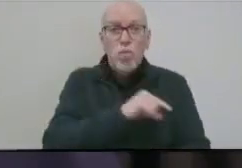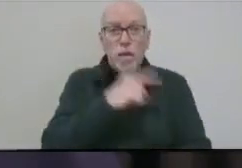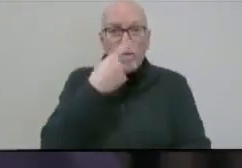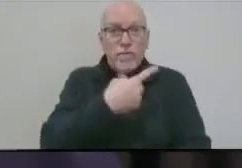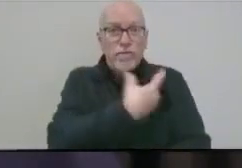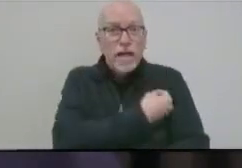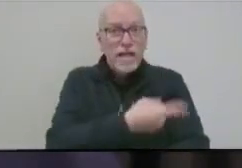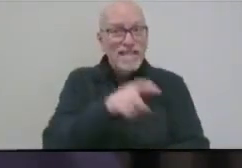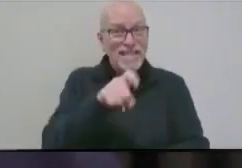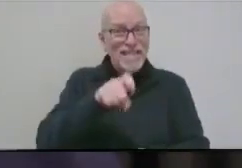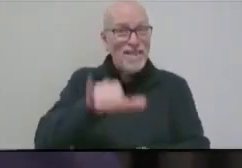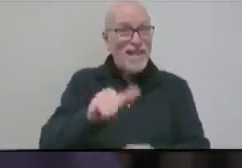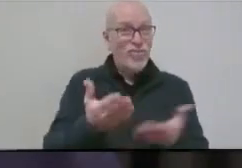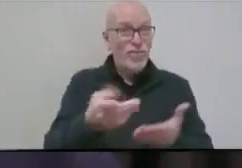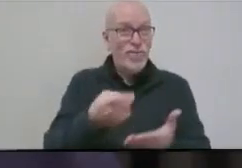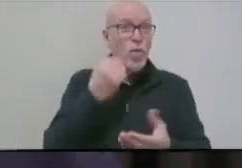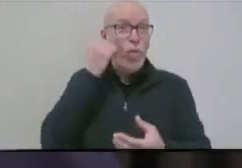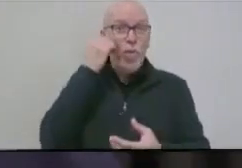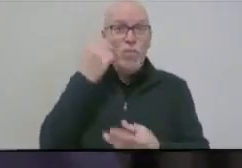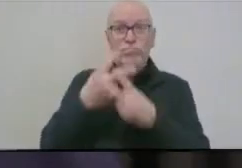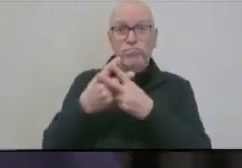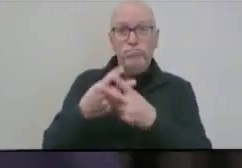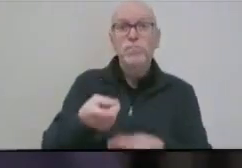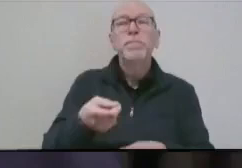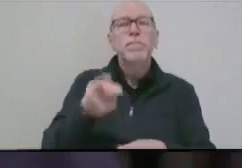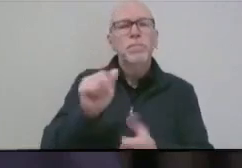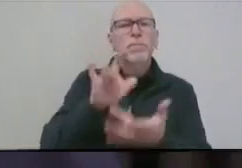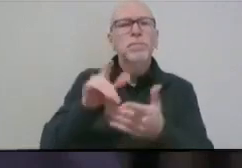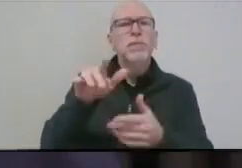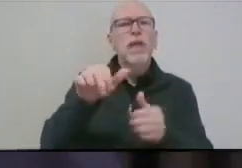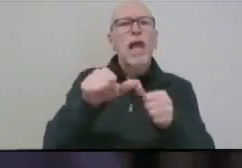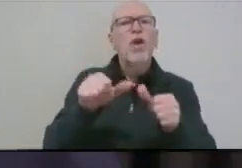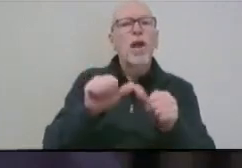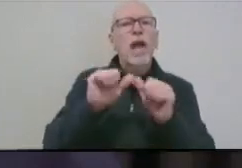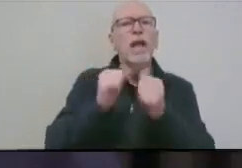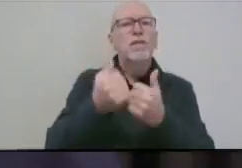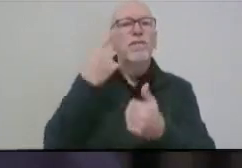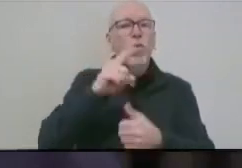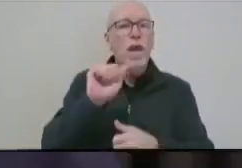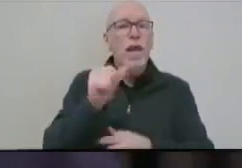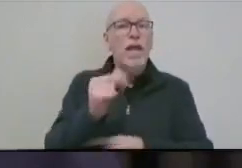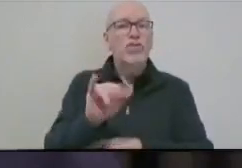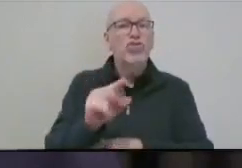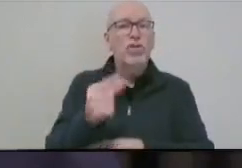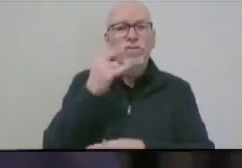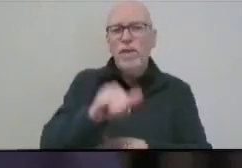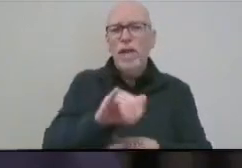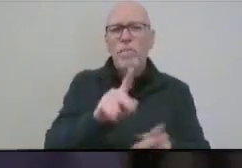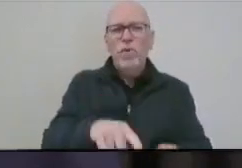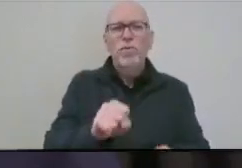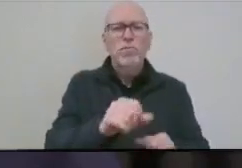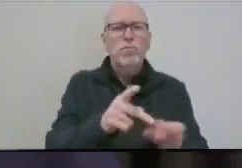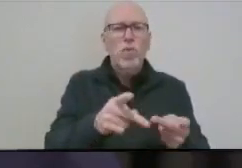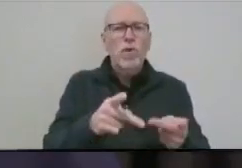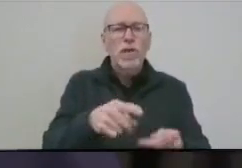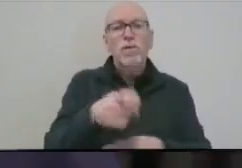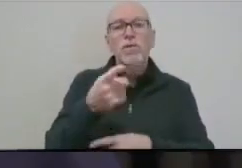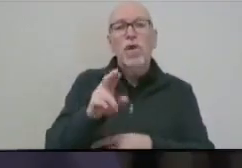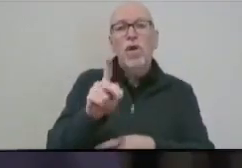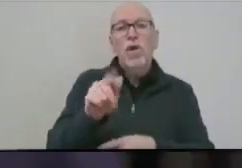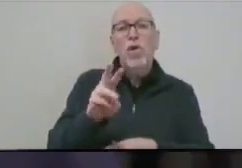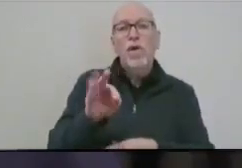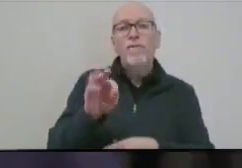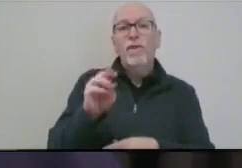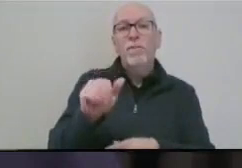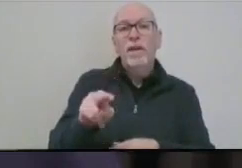needs this service, you can connect with the Area Agency on Aging for that person's location. Dr. Kaufman from EMS, from the Department